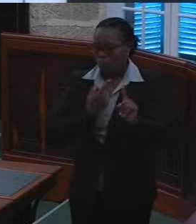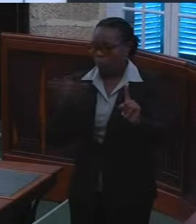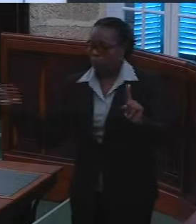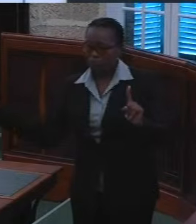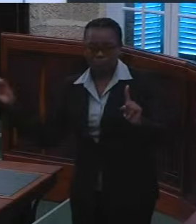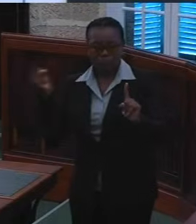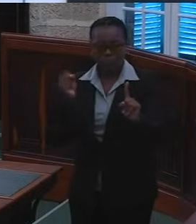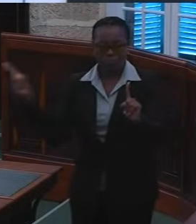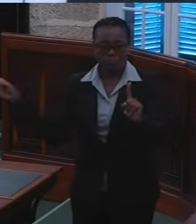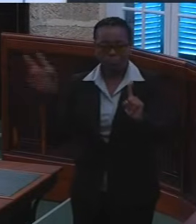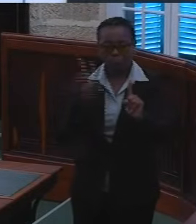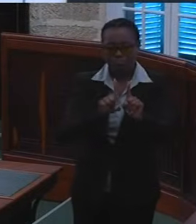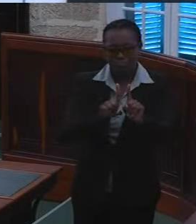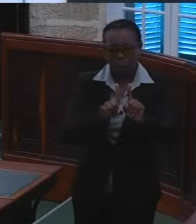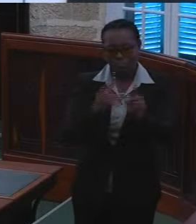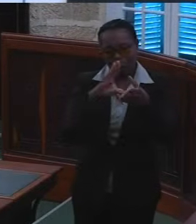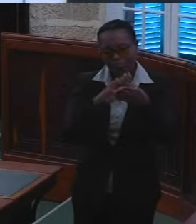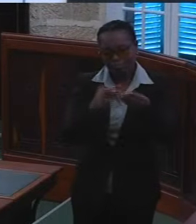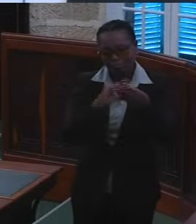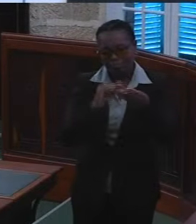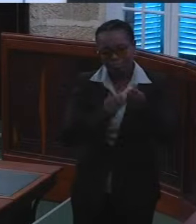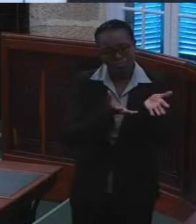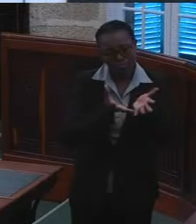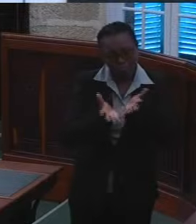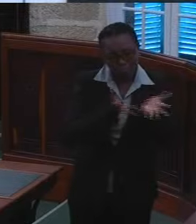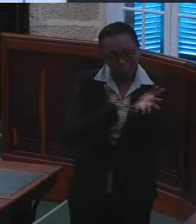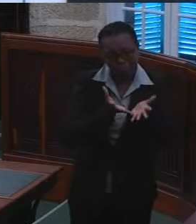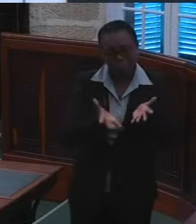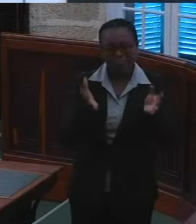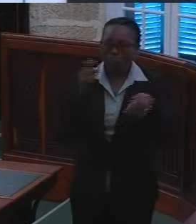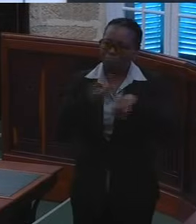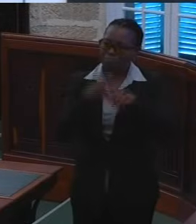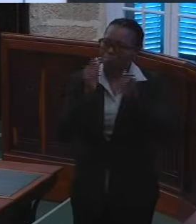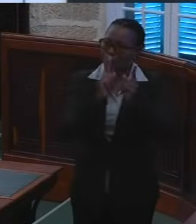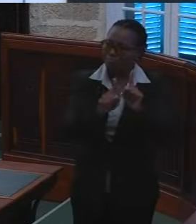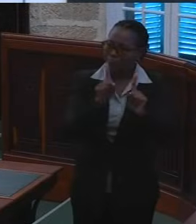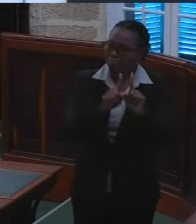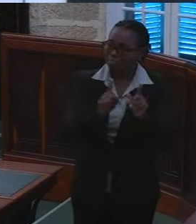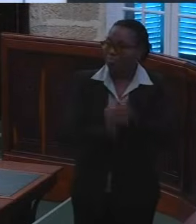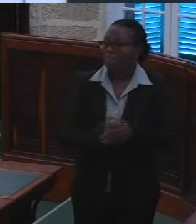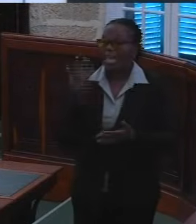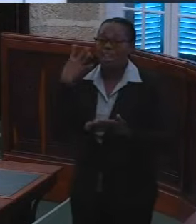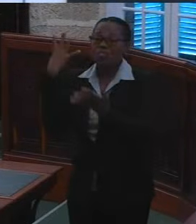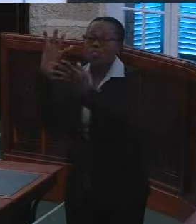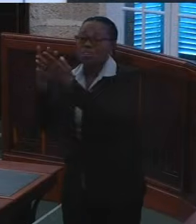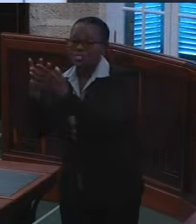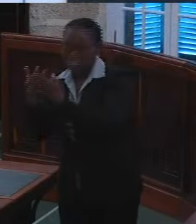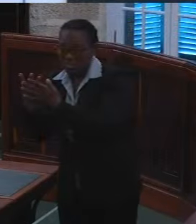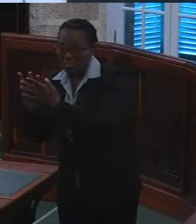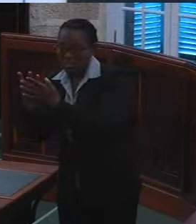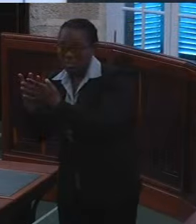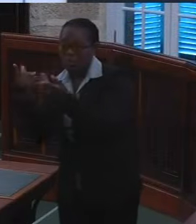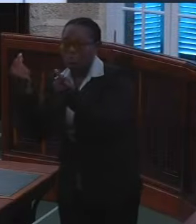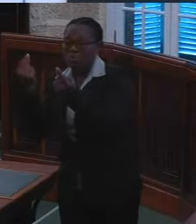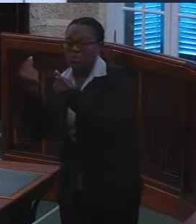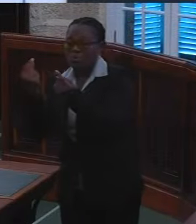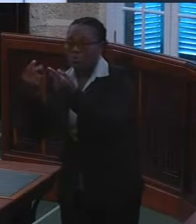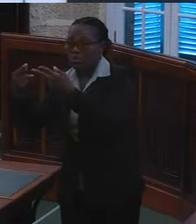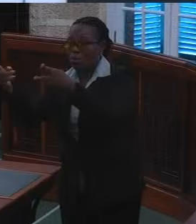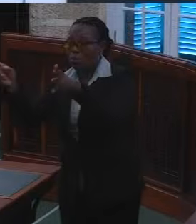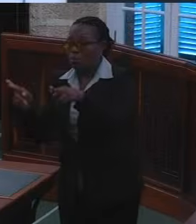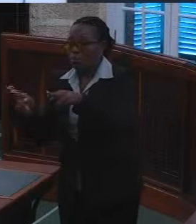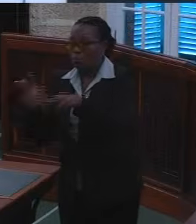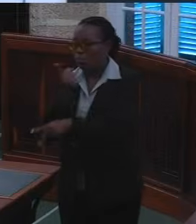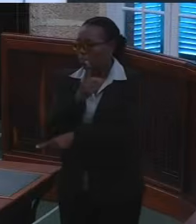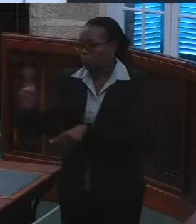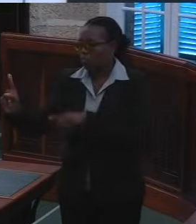in jail, Mr. Speaker, sir, they put you in solitary confinement as a punishment.